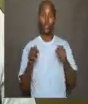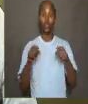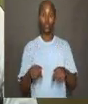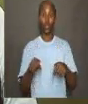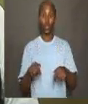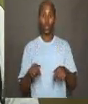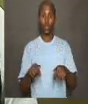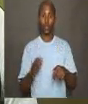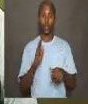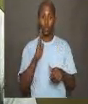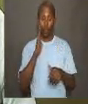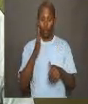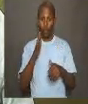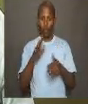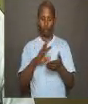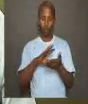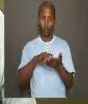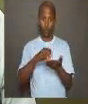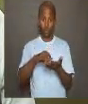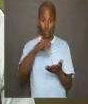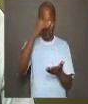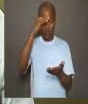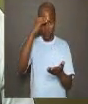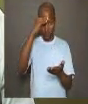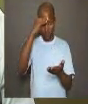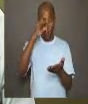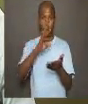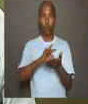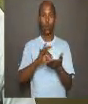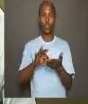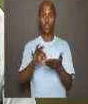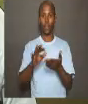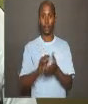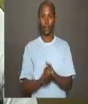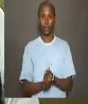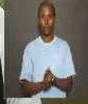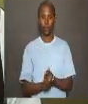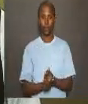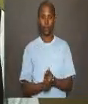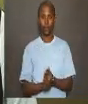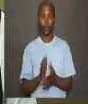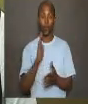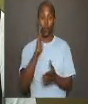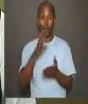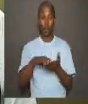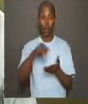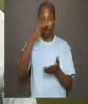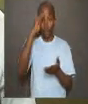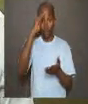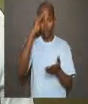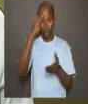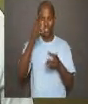Today, we are going to study quantifiers. We will learn